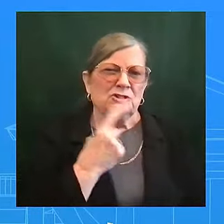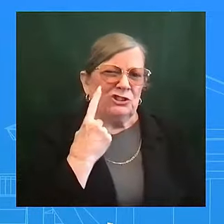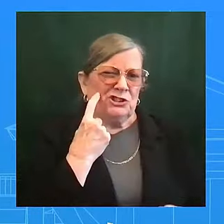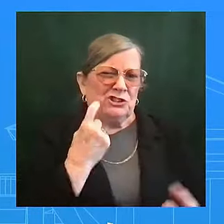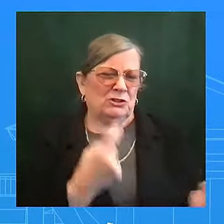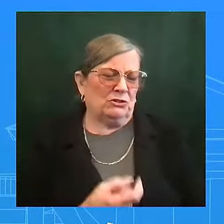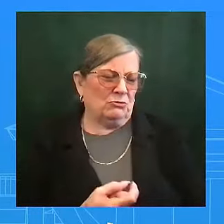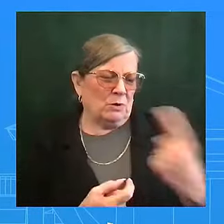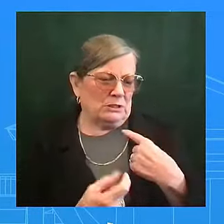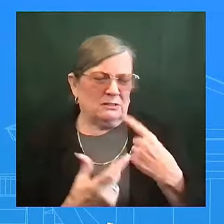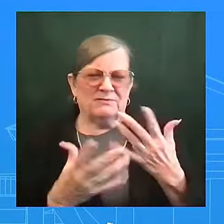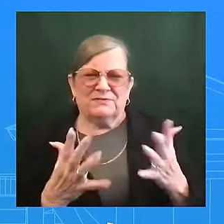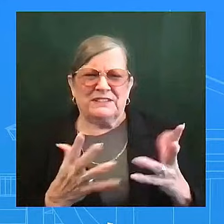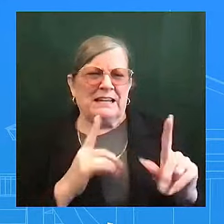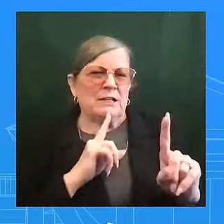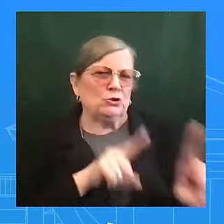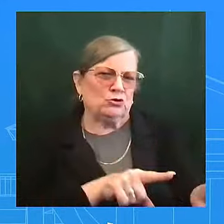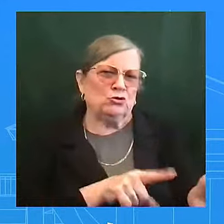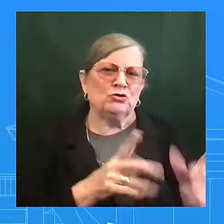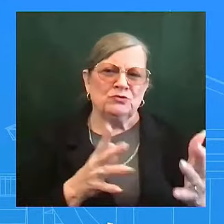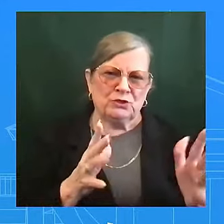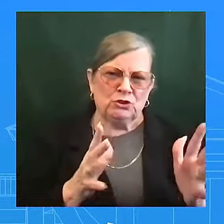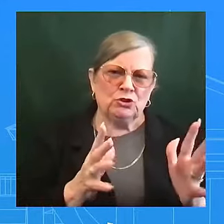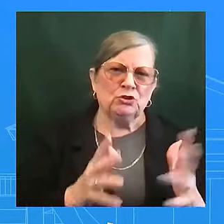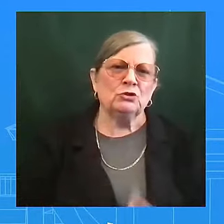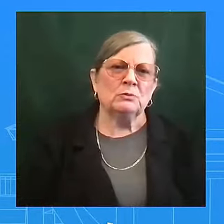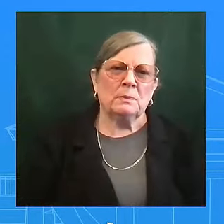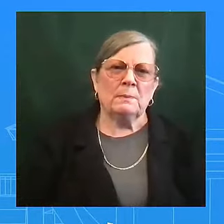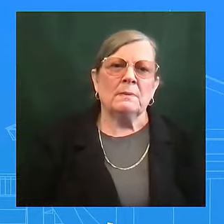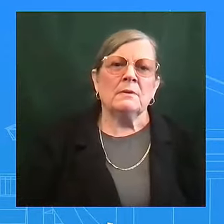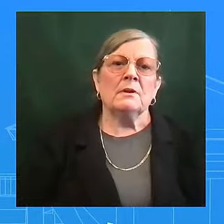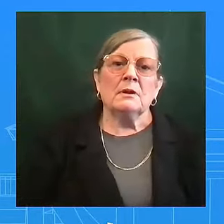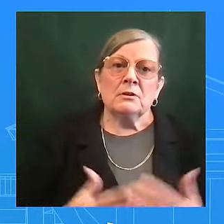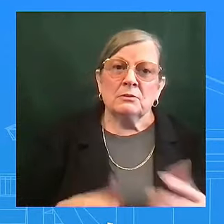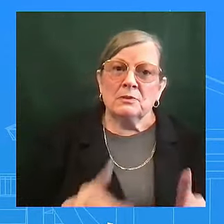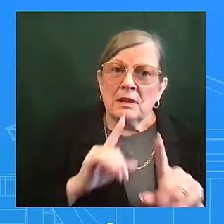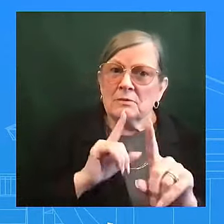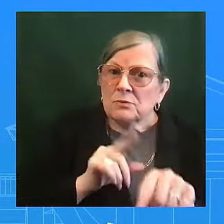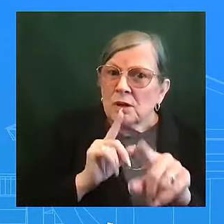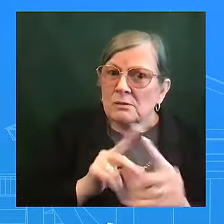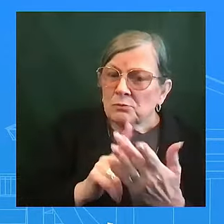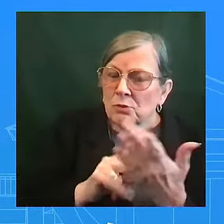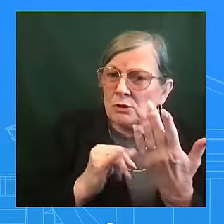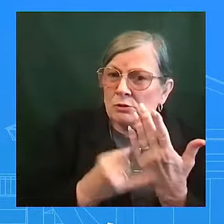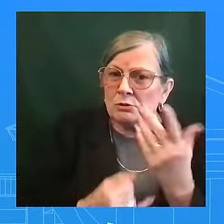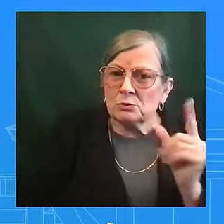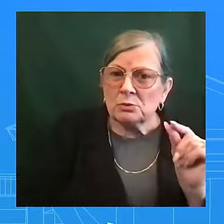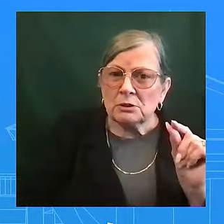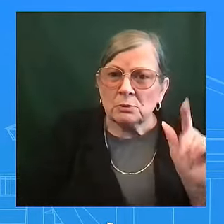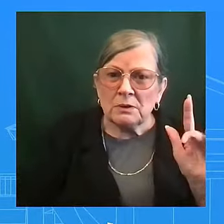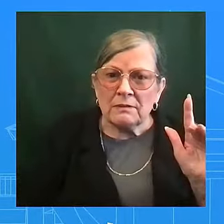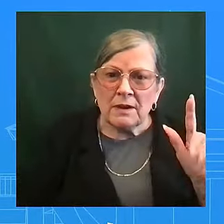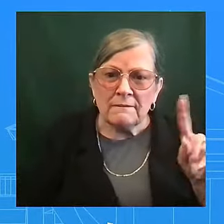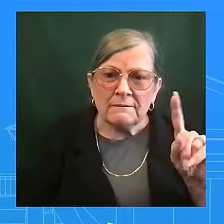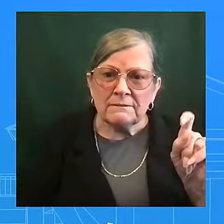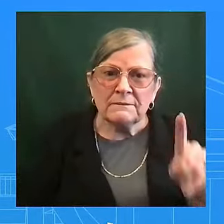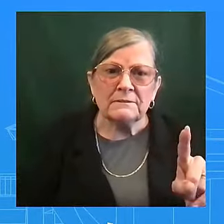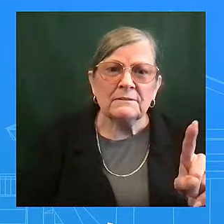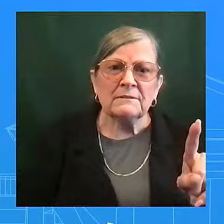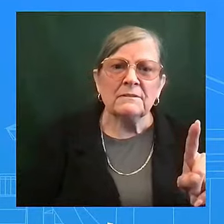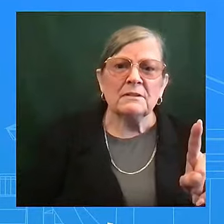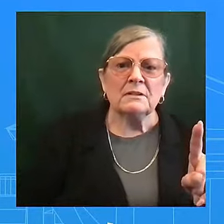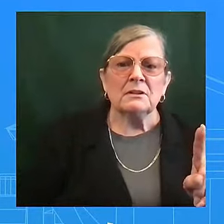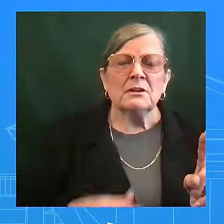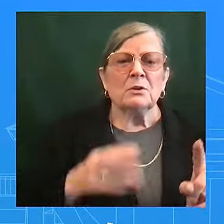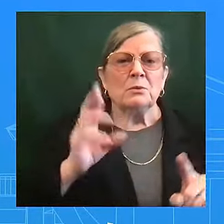just answered your question about Project 25 and what it's trying to do and what Republicans are supporting. I just laid that out. I don't think it was